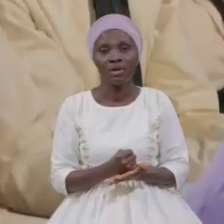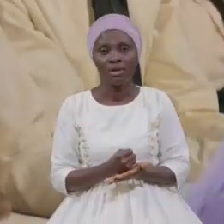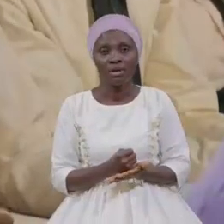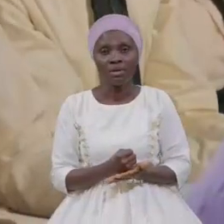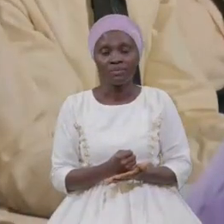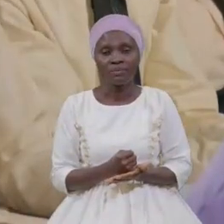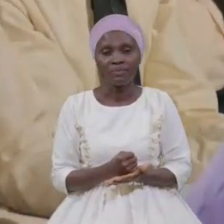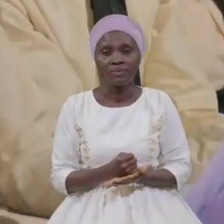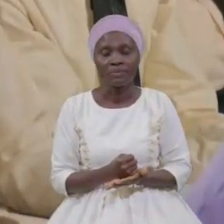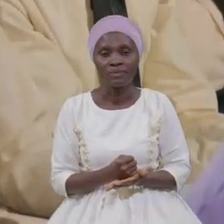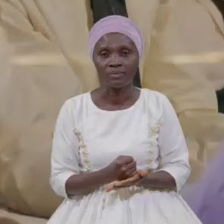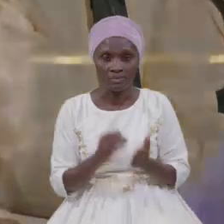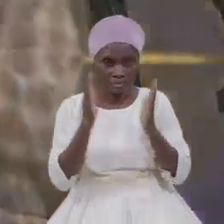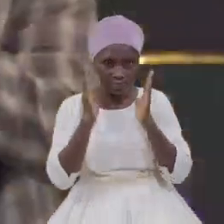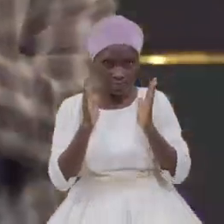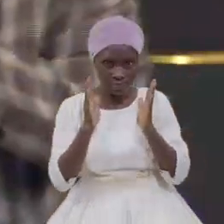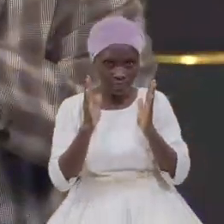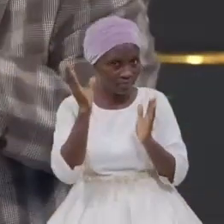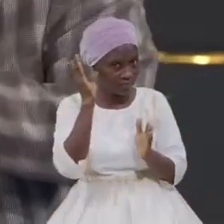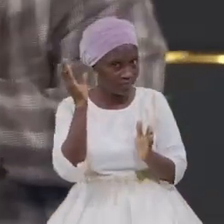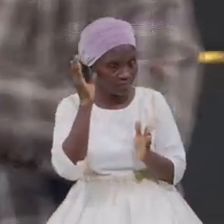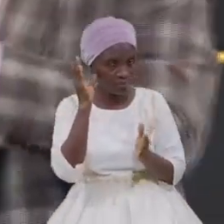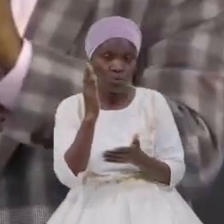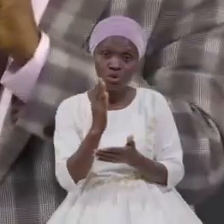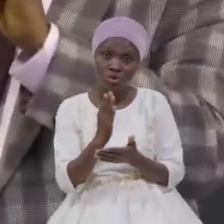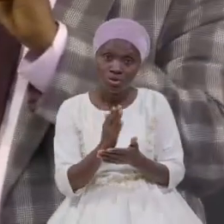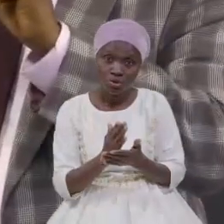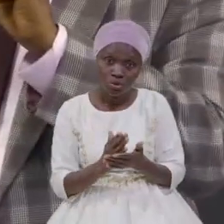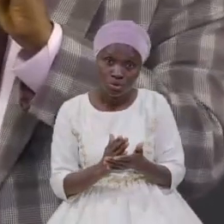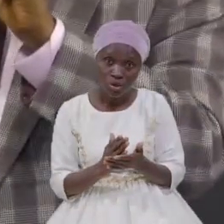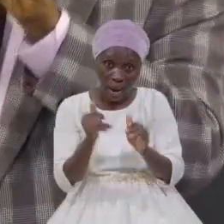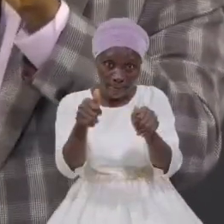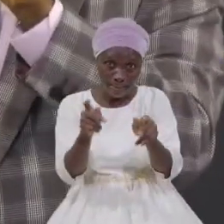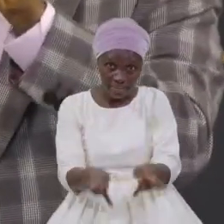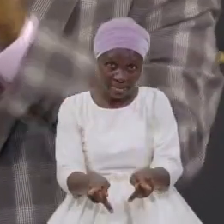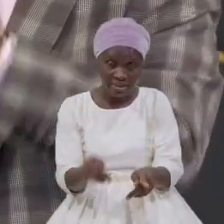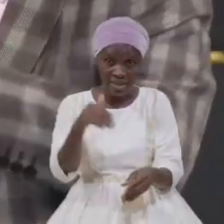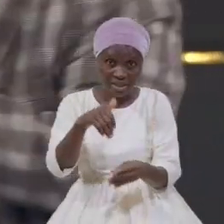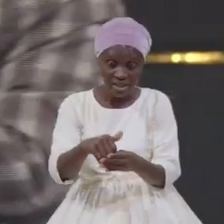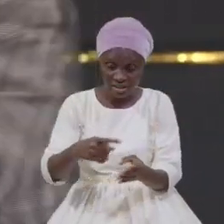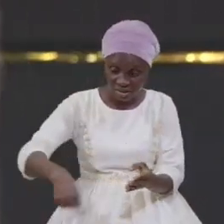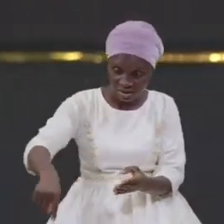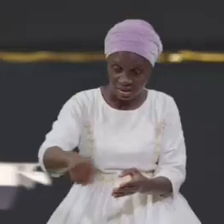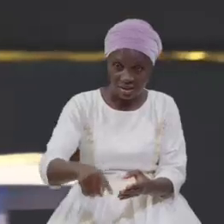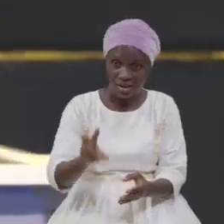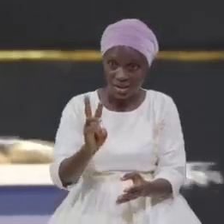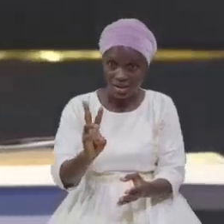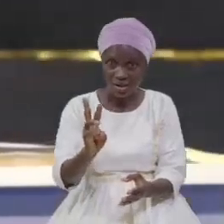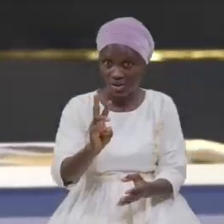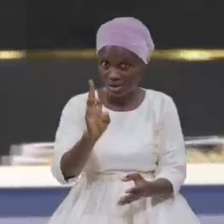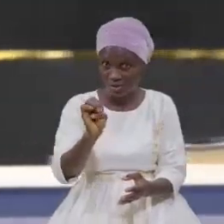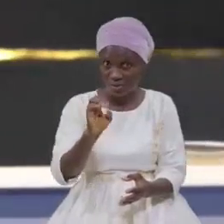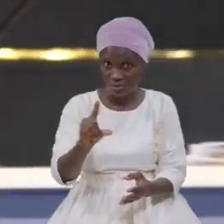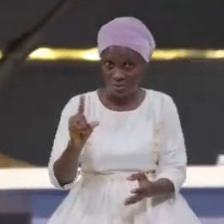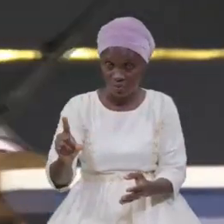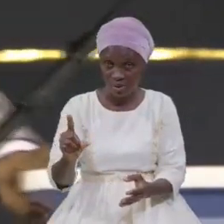Listen, somebody in the world is pulled out, is saved. Is he still in the